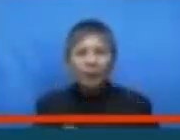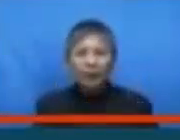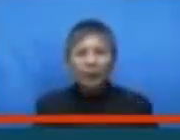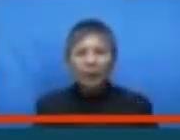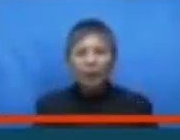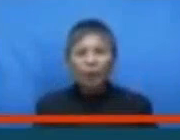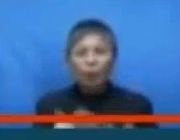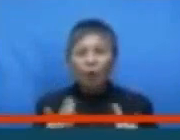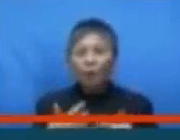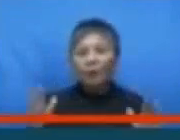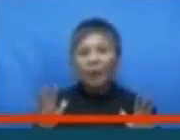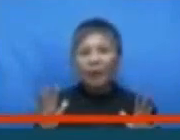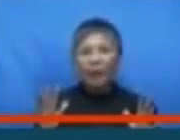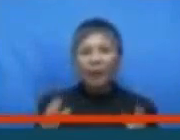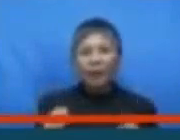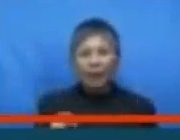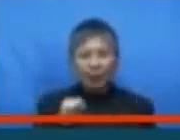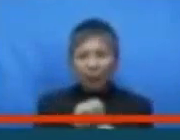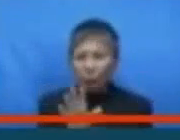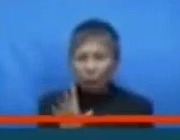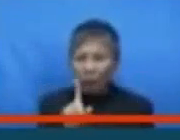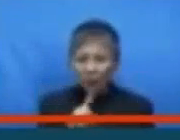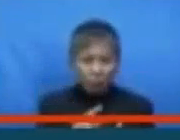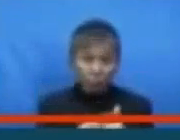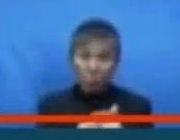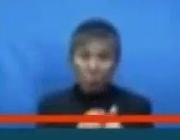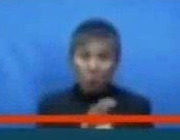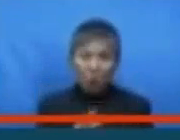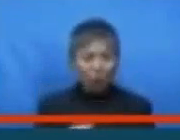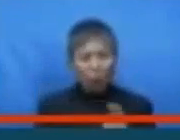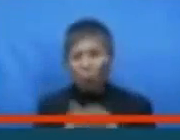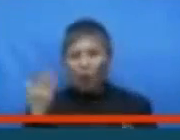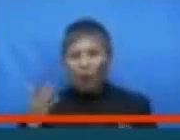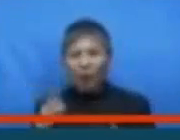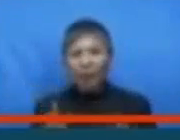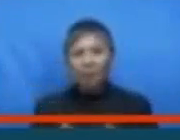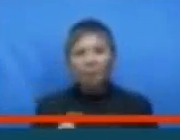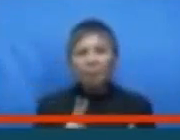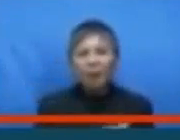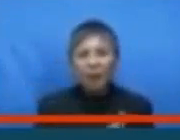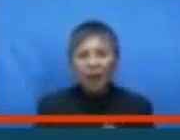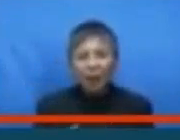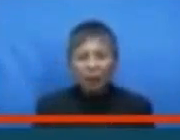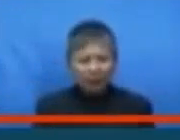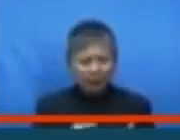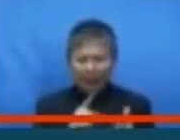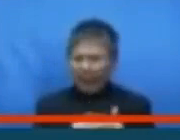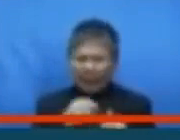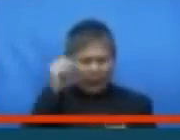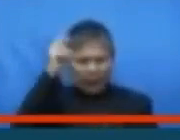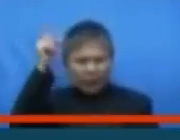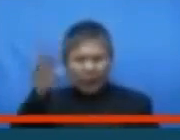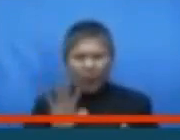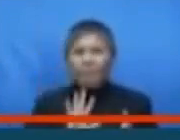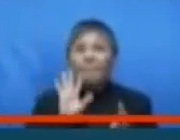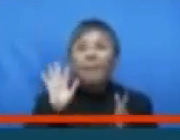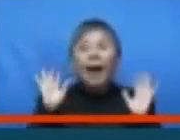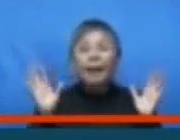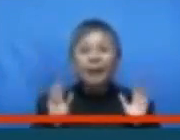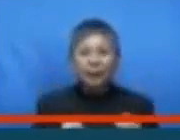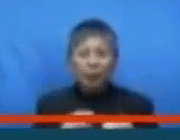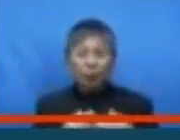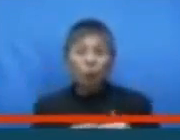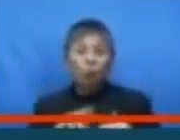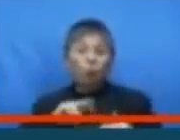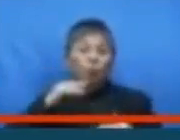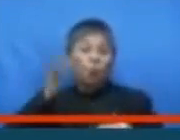Our current goal is not to merely escape the pandemic and to get through the crisis. We are taking measures to make a big leap by making the